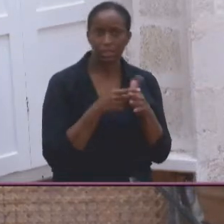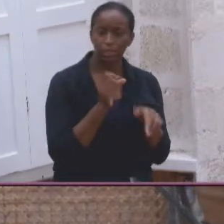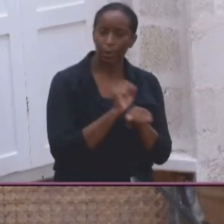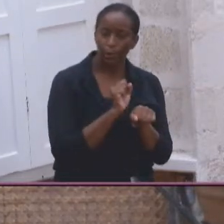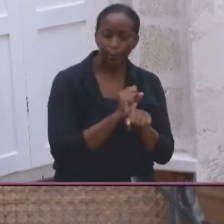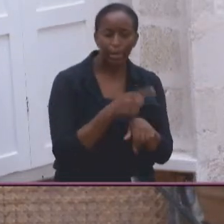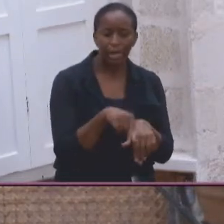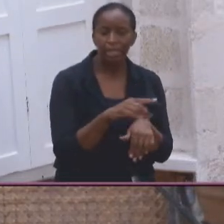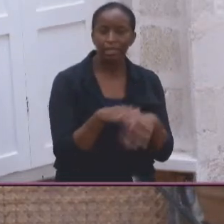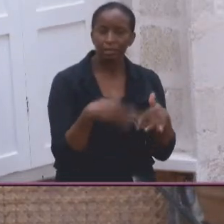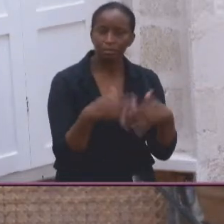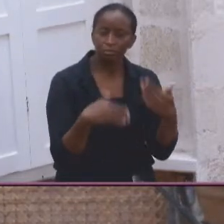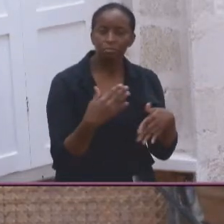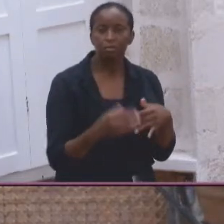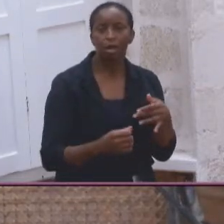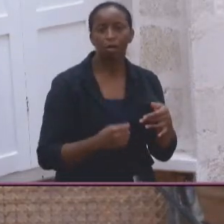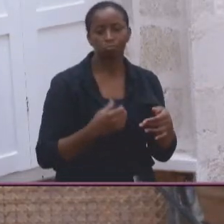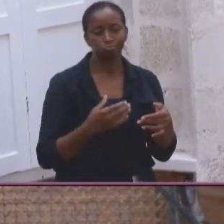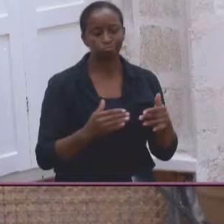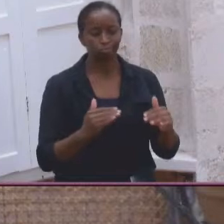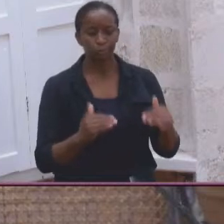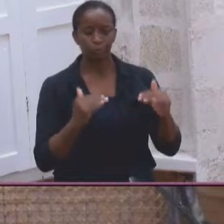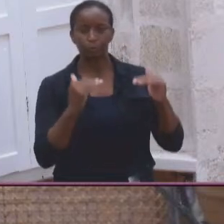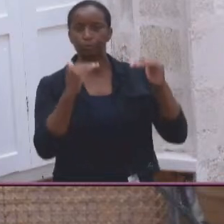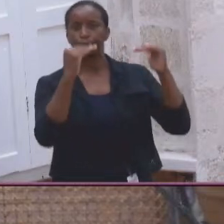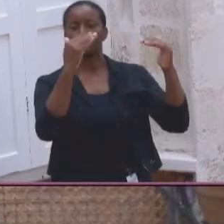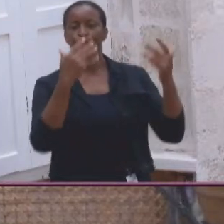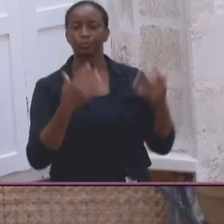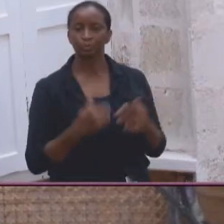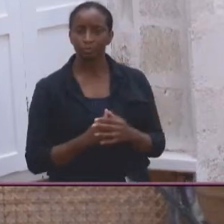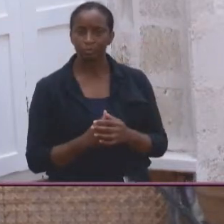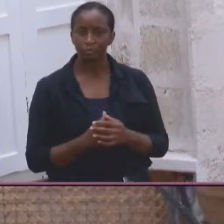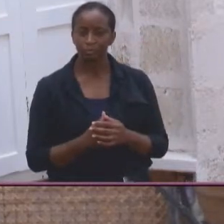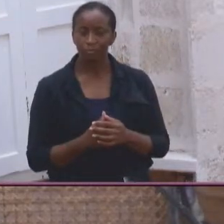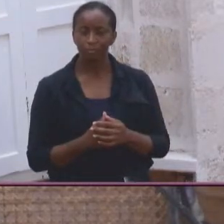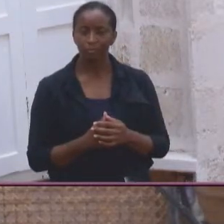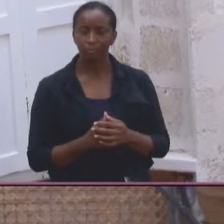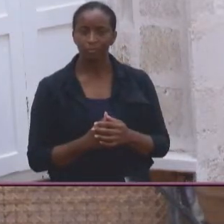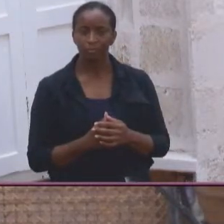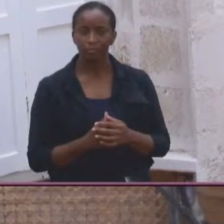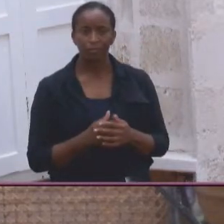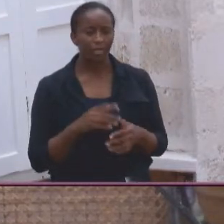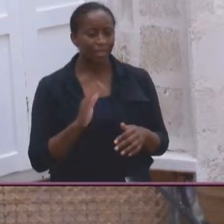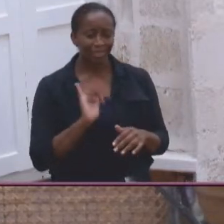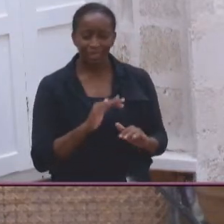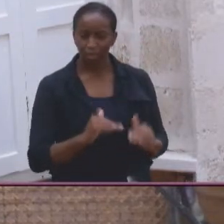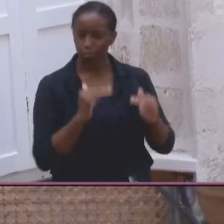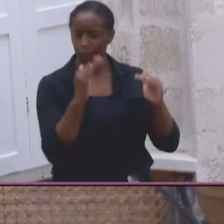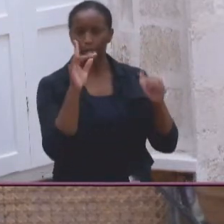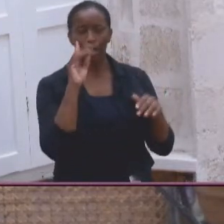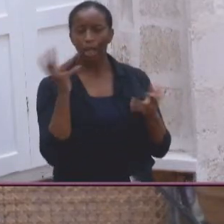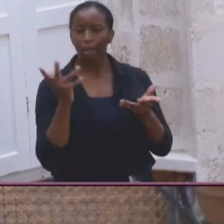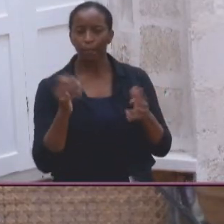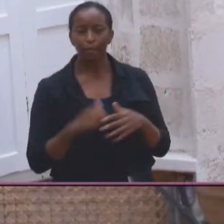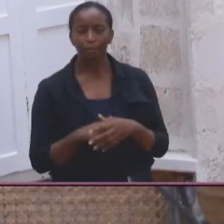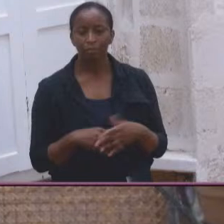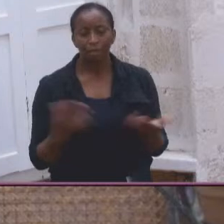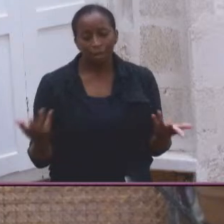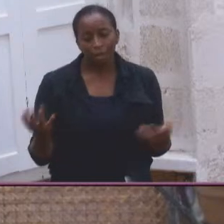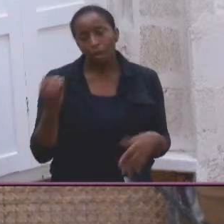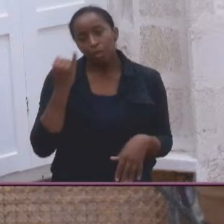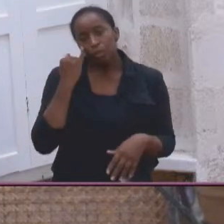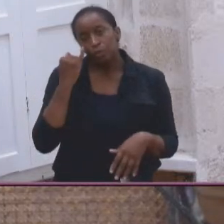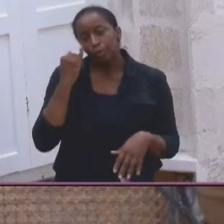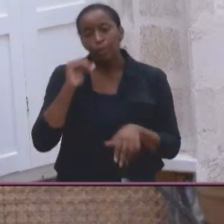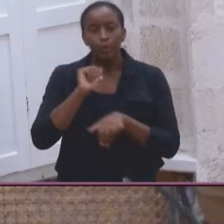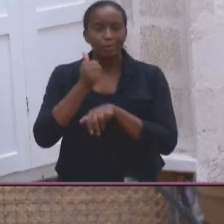are responsible to police the policy, any amendment that we do here today is just a complete waste of time if you do